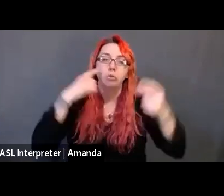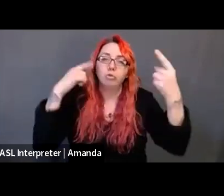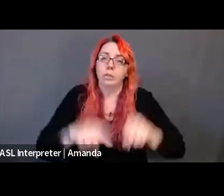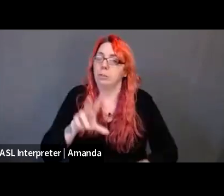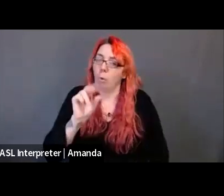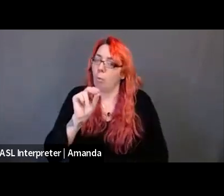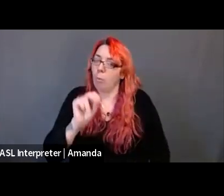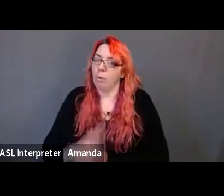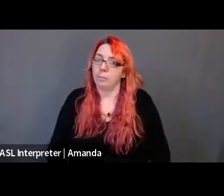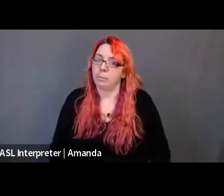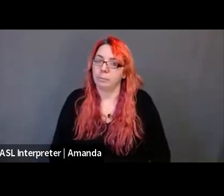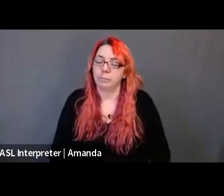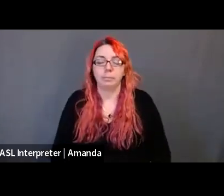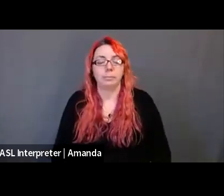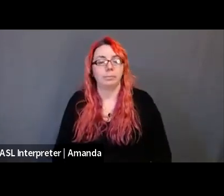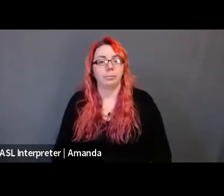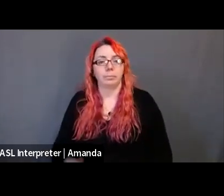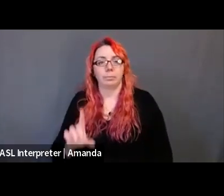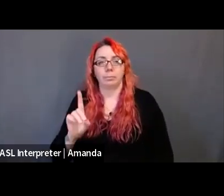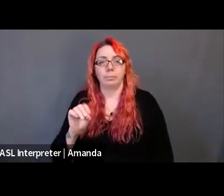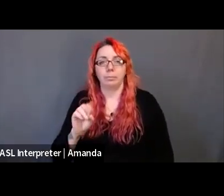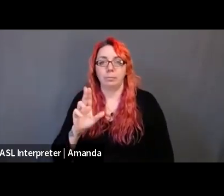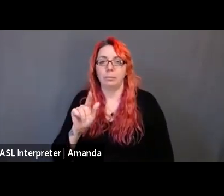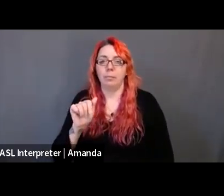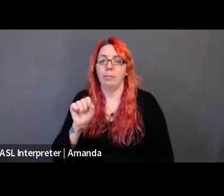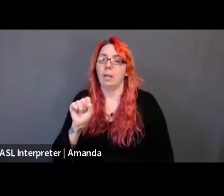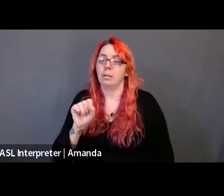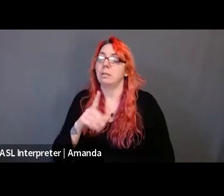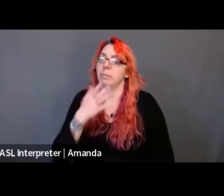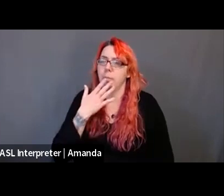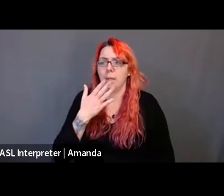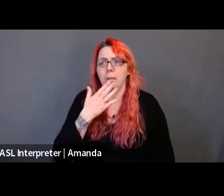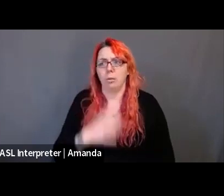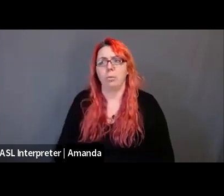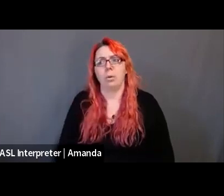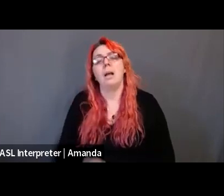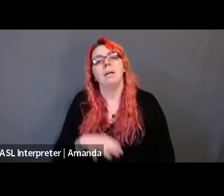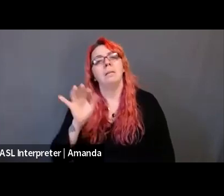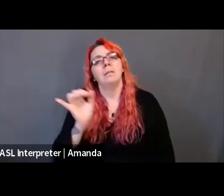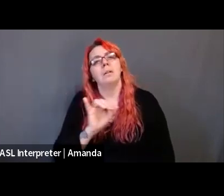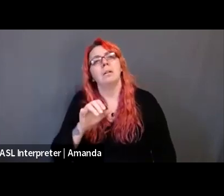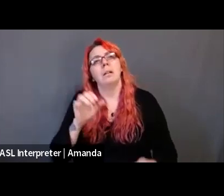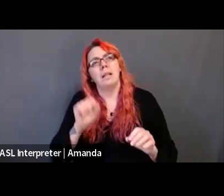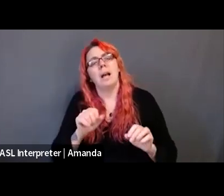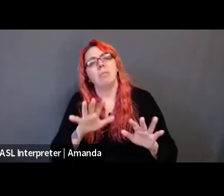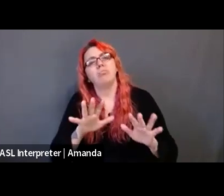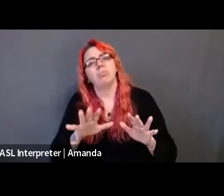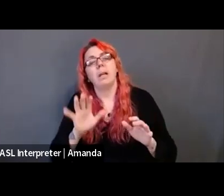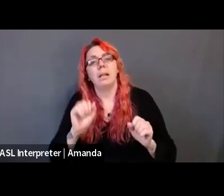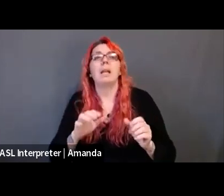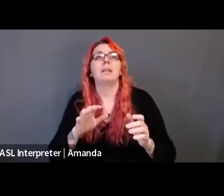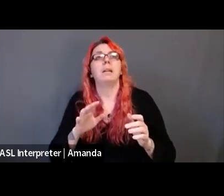also what can feel patronizing. It can also feel trivializing. It can also feel a way, it's kind of, okay, they're